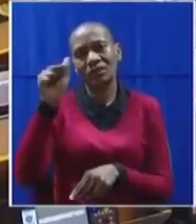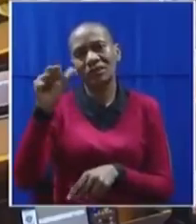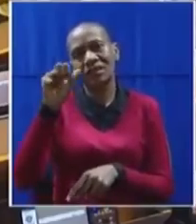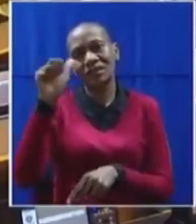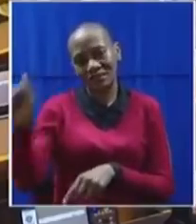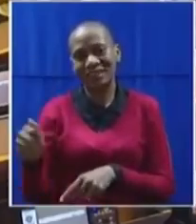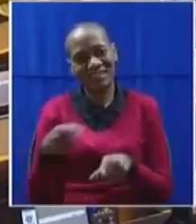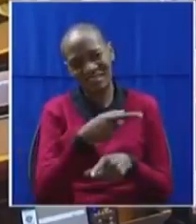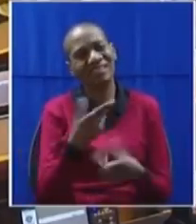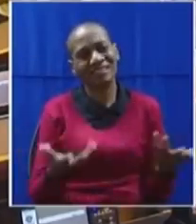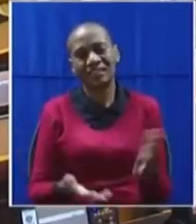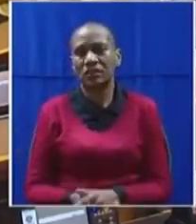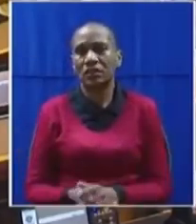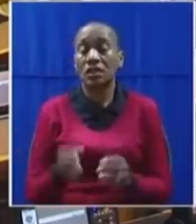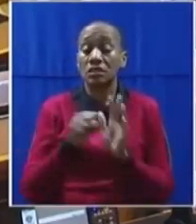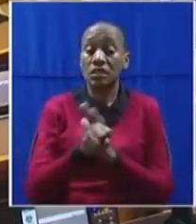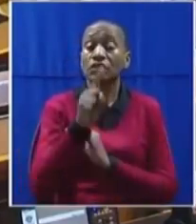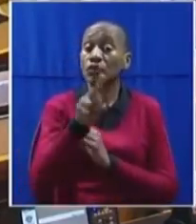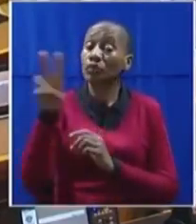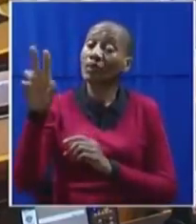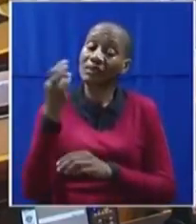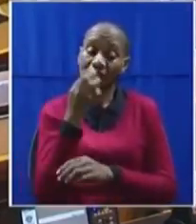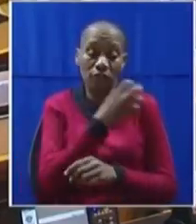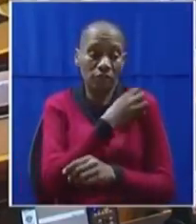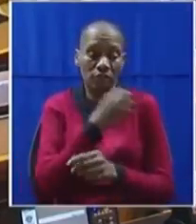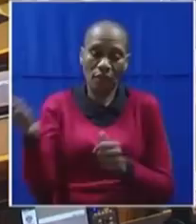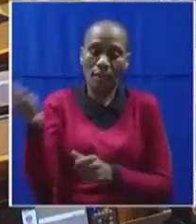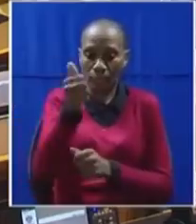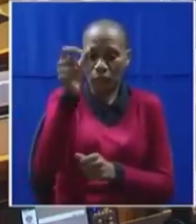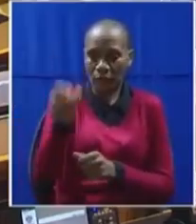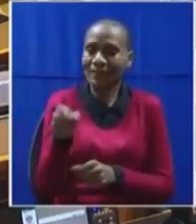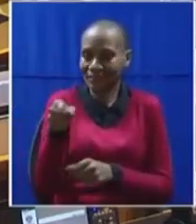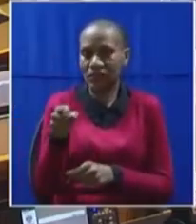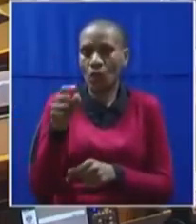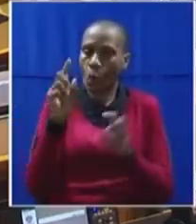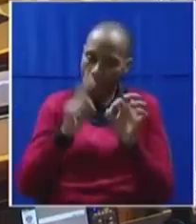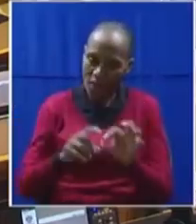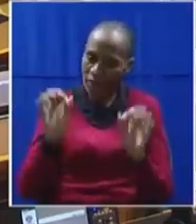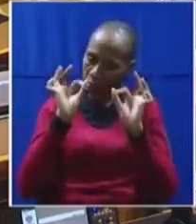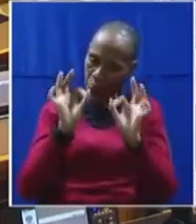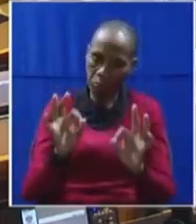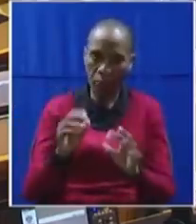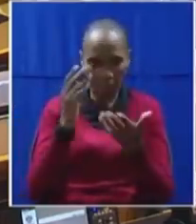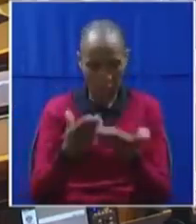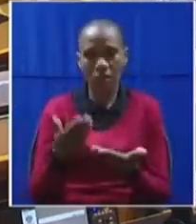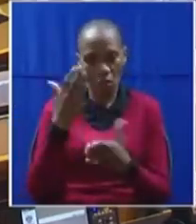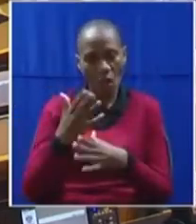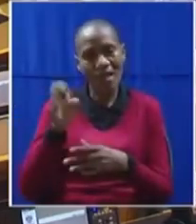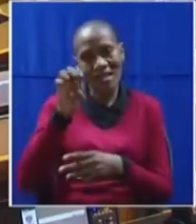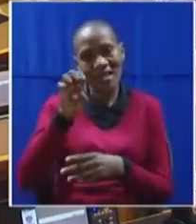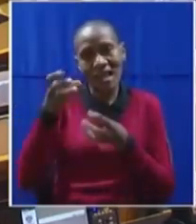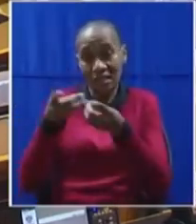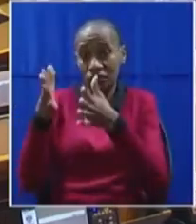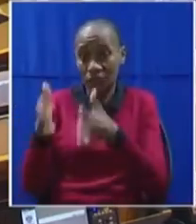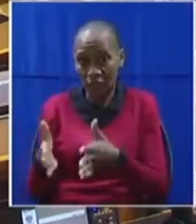6.1 of the IPED Act provides that the minister must nominate a suitably qualified person for the position of executive director And